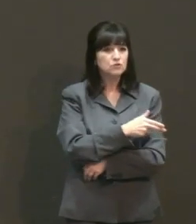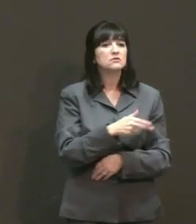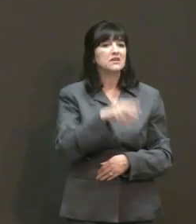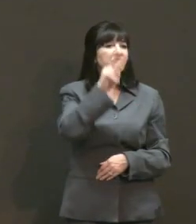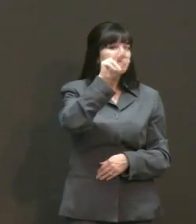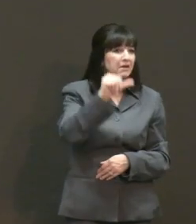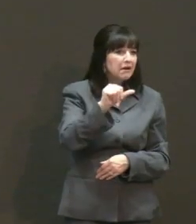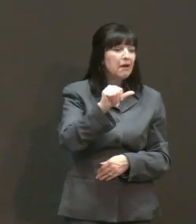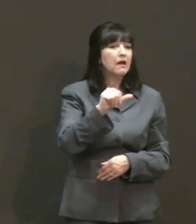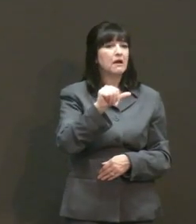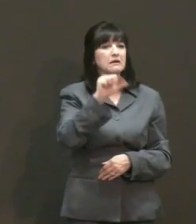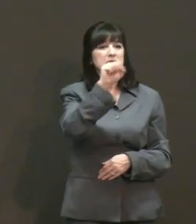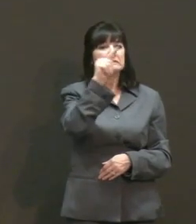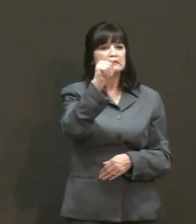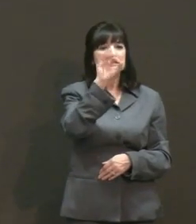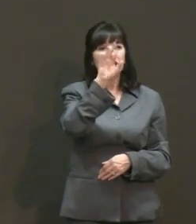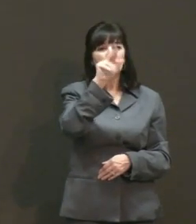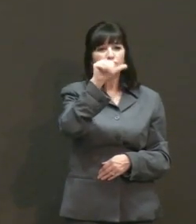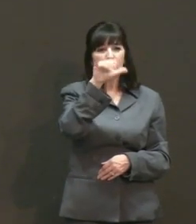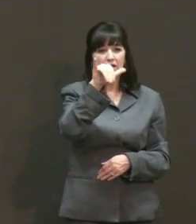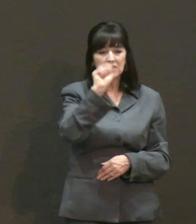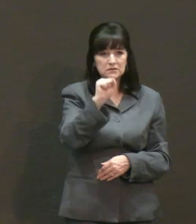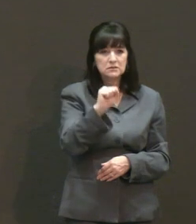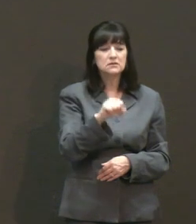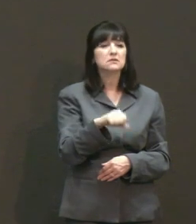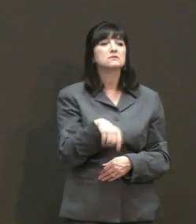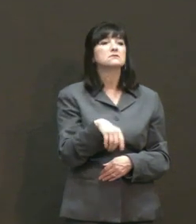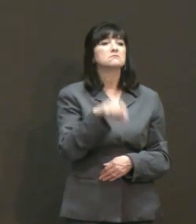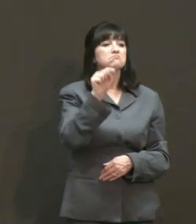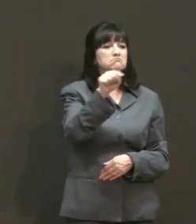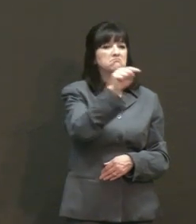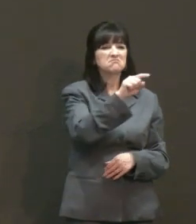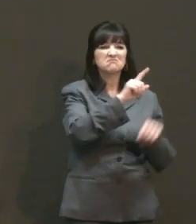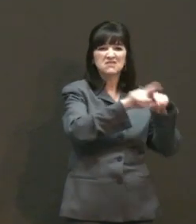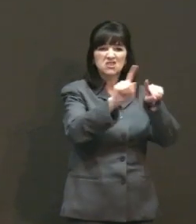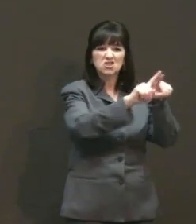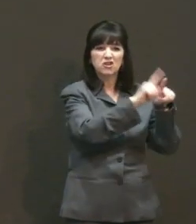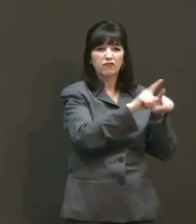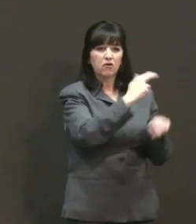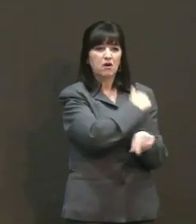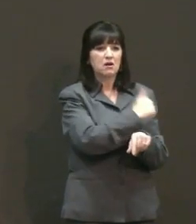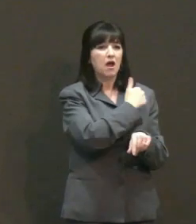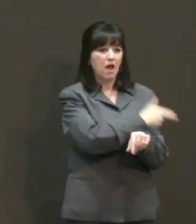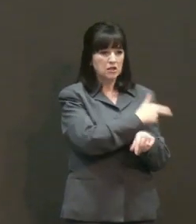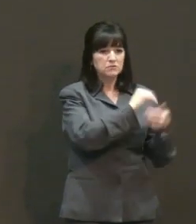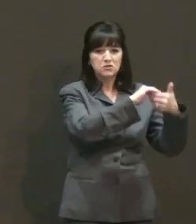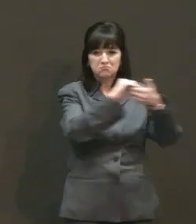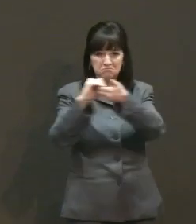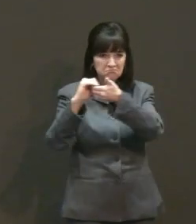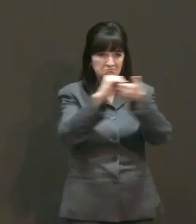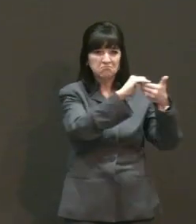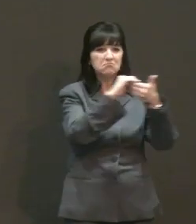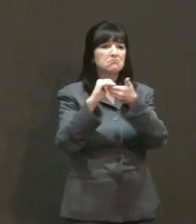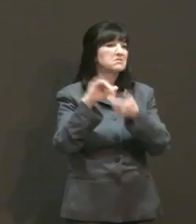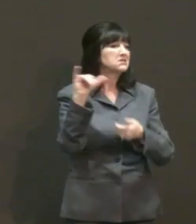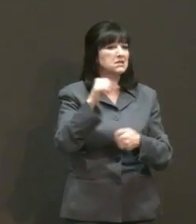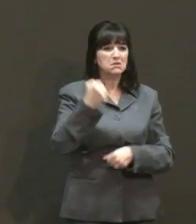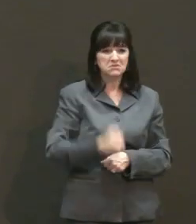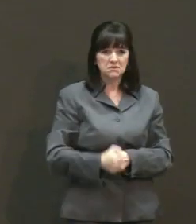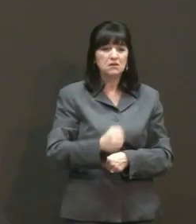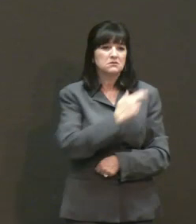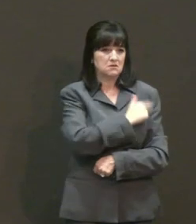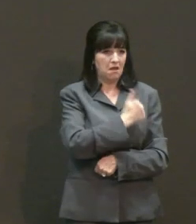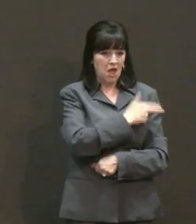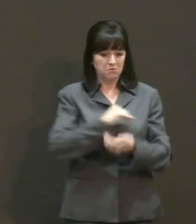VA, and Christiana that we've seen up in Newcastle County. We have that same type of relationship down in Kent and Sussex as well. As I'm talking